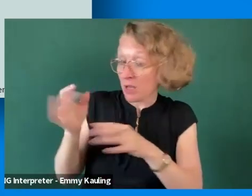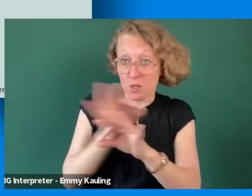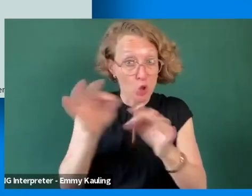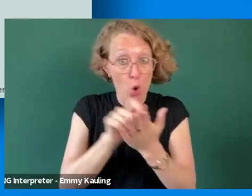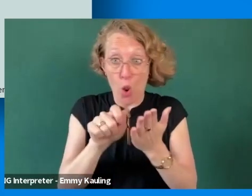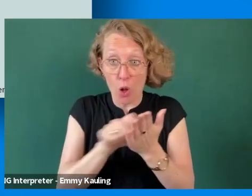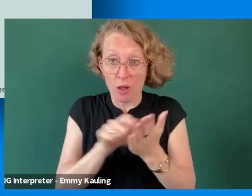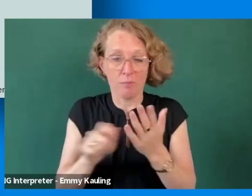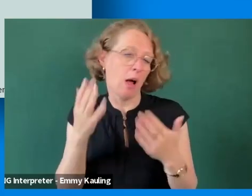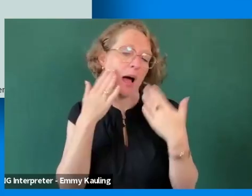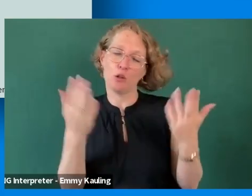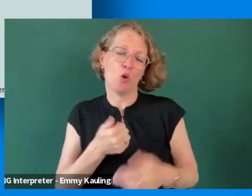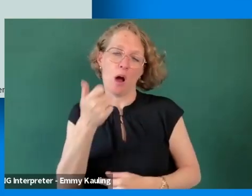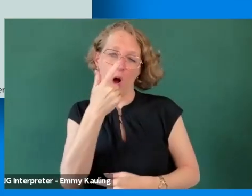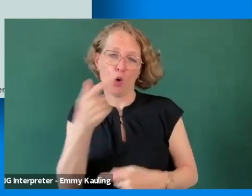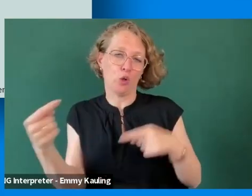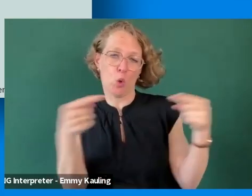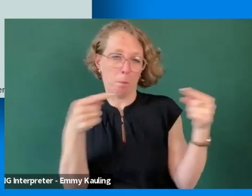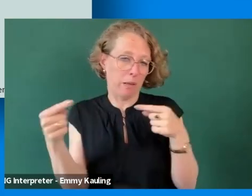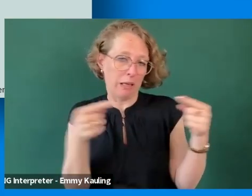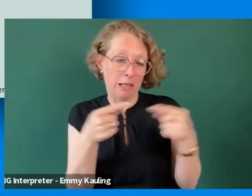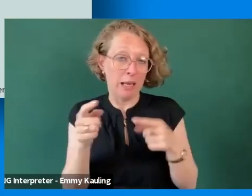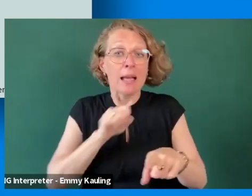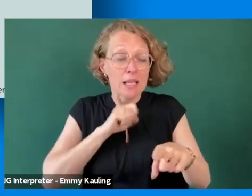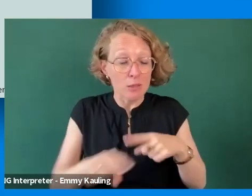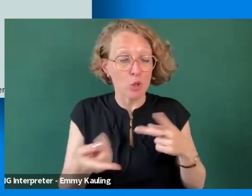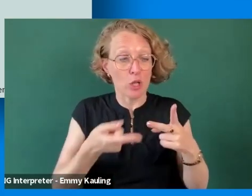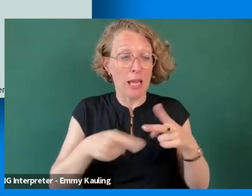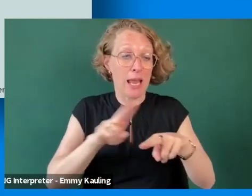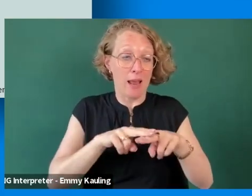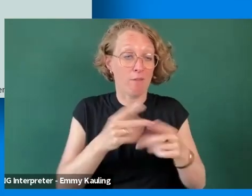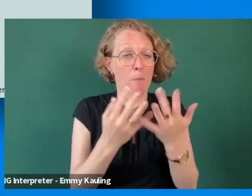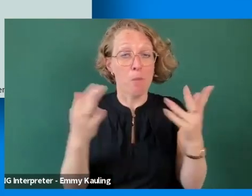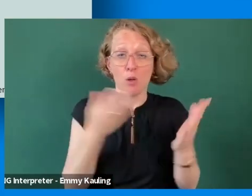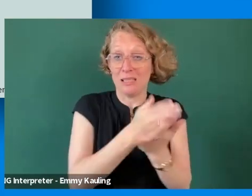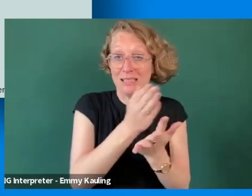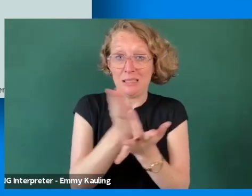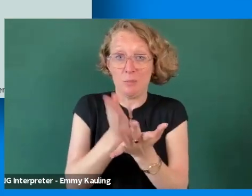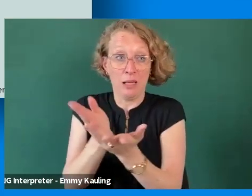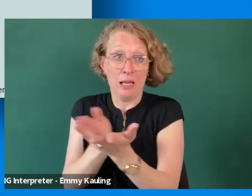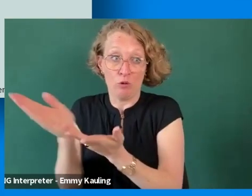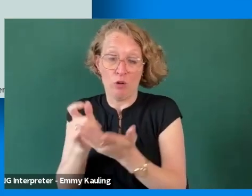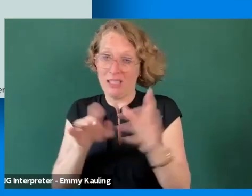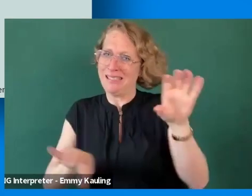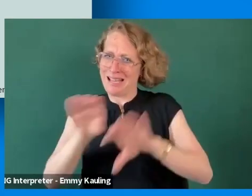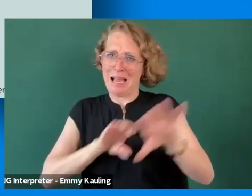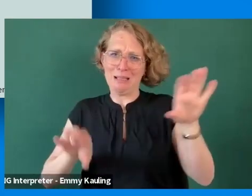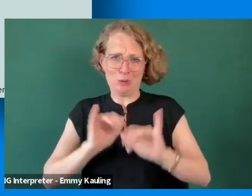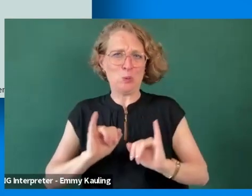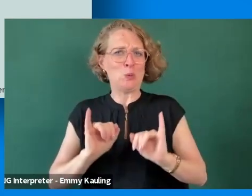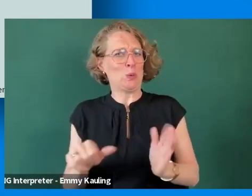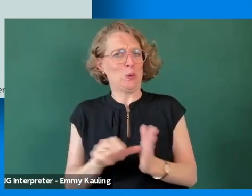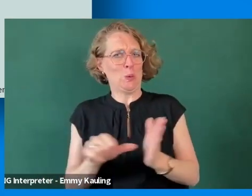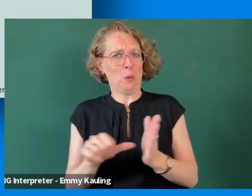how you could ever compete, especially in multidisciplinary science, right? So these